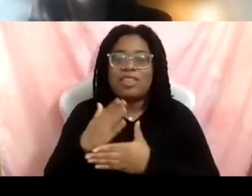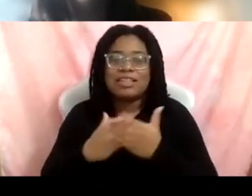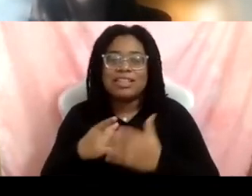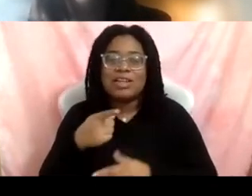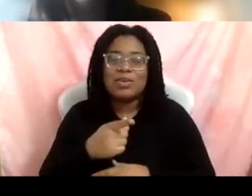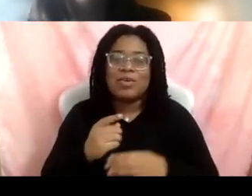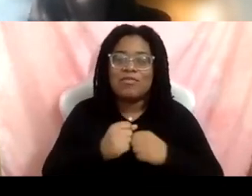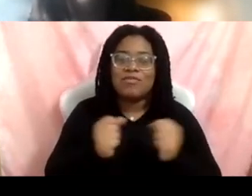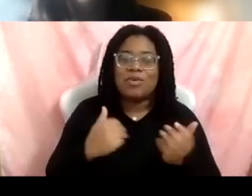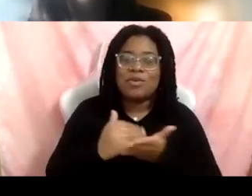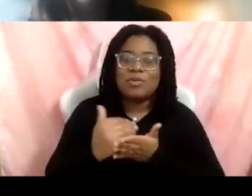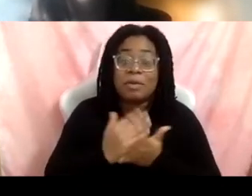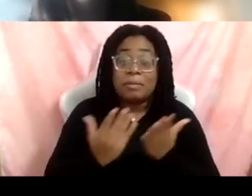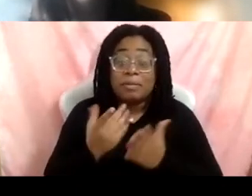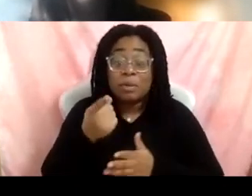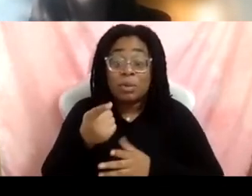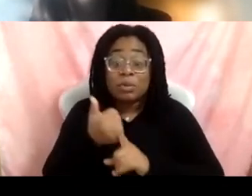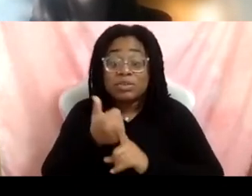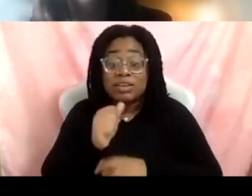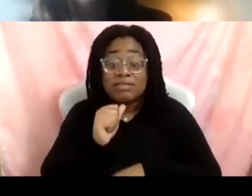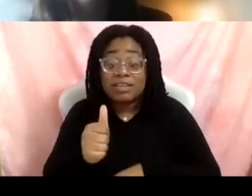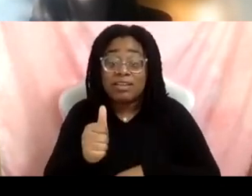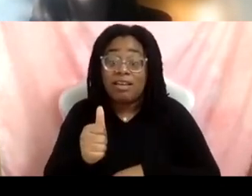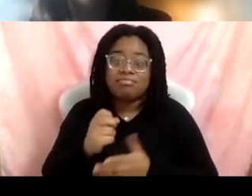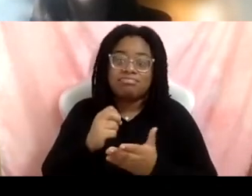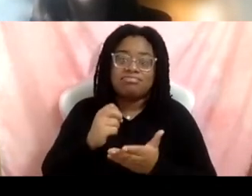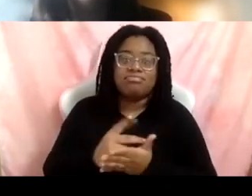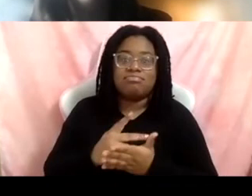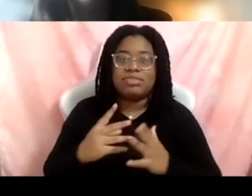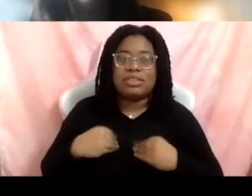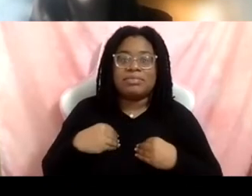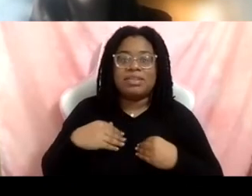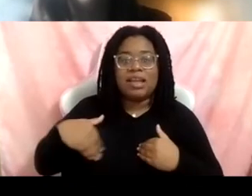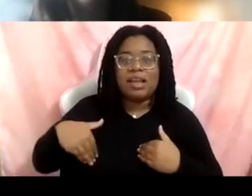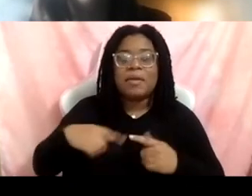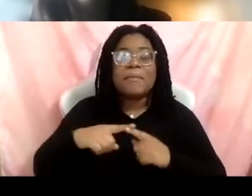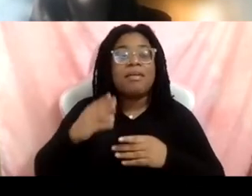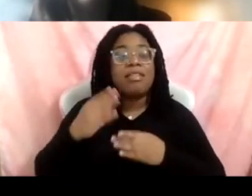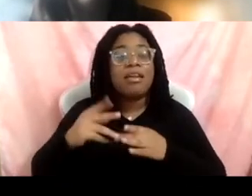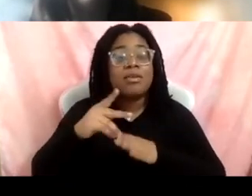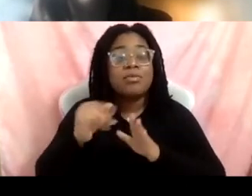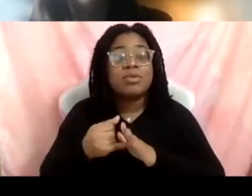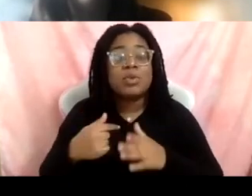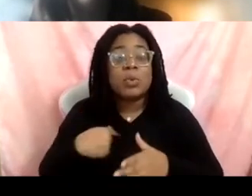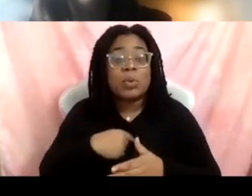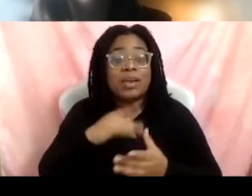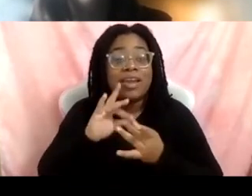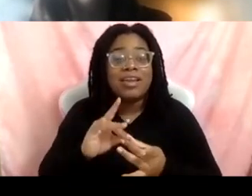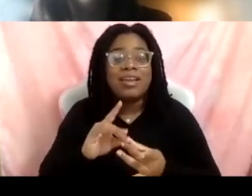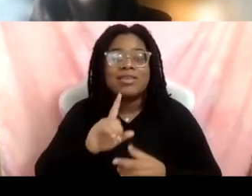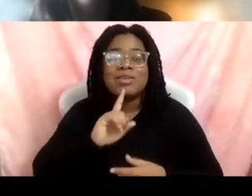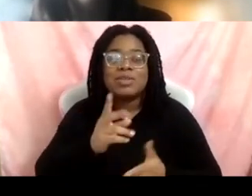And, you know, maybe you haven't even come to terms with it yourself, you know, but ultimately at the end of the day, I mean, all the projects that we normally connect to is a level of